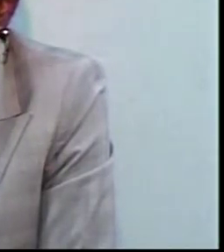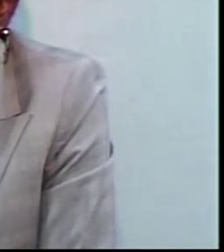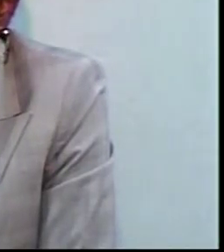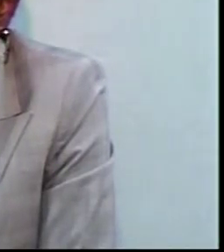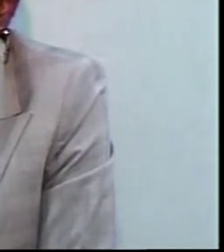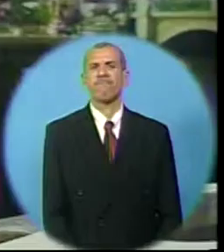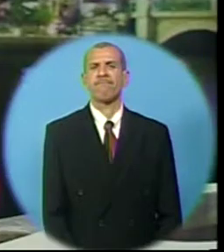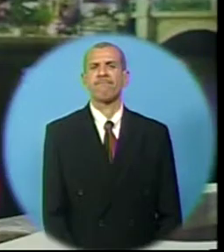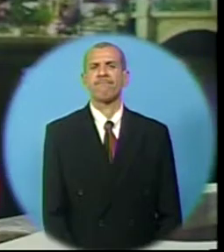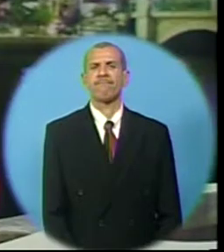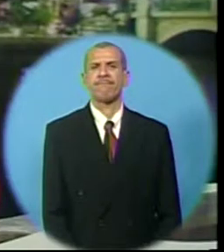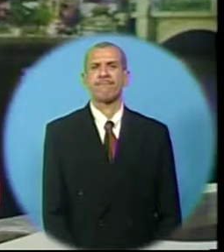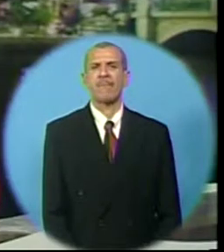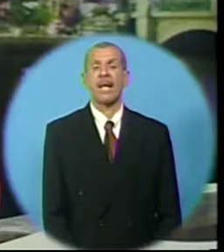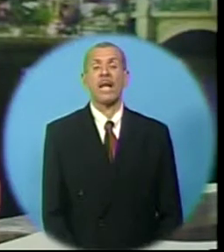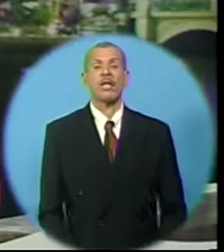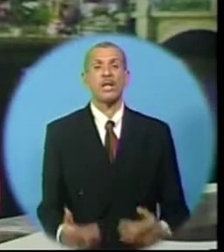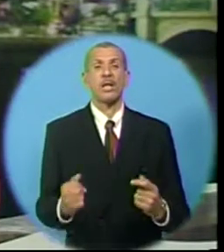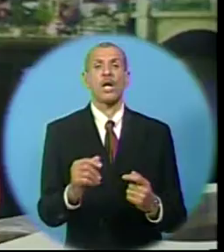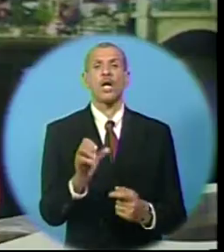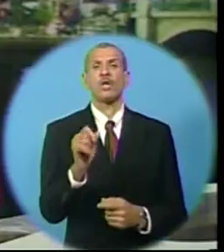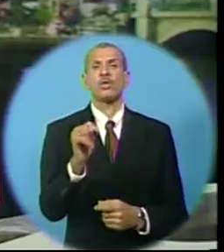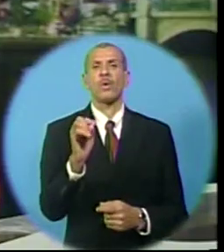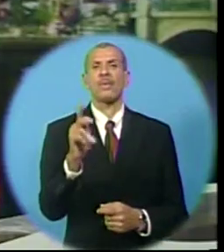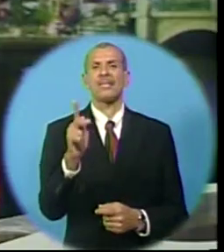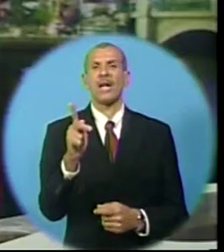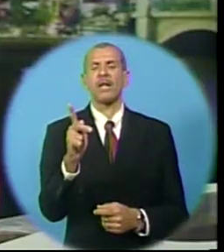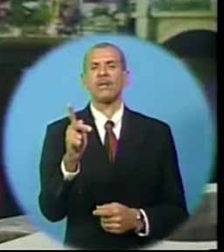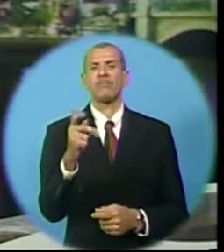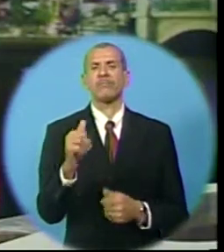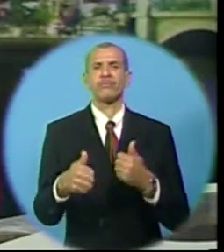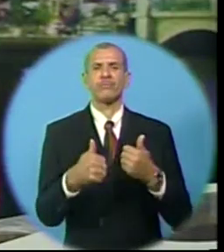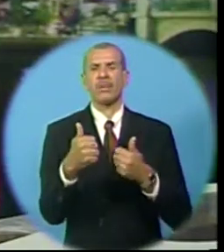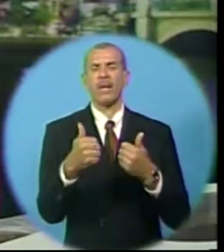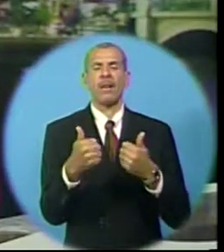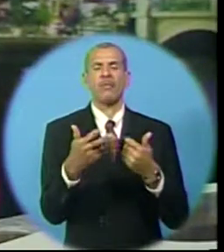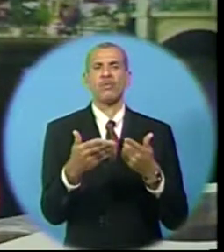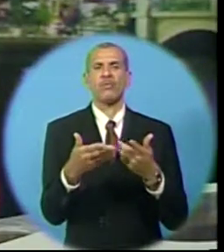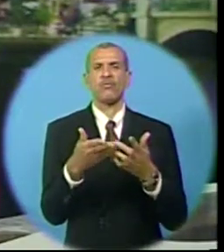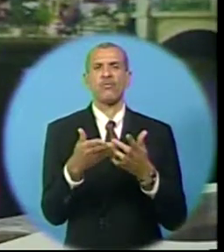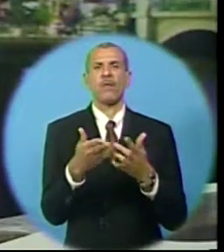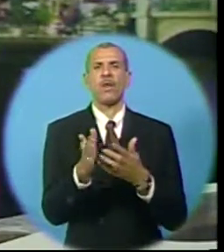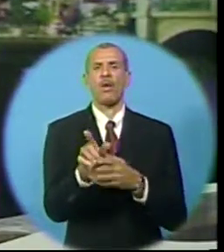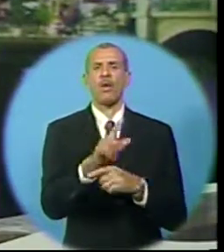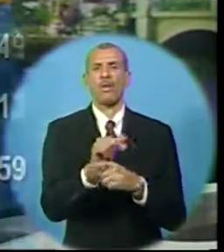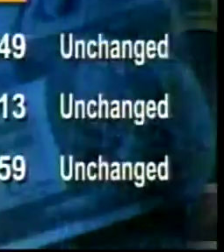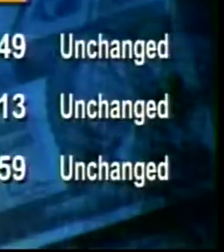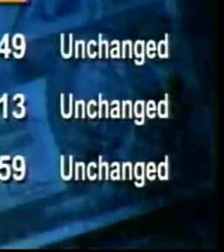rents. And here now is how the stock performed locally and regionally today.